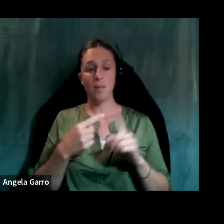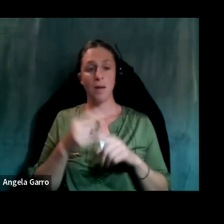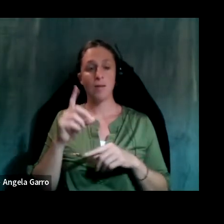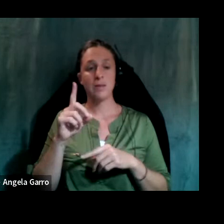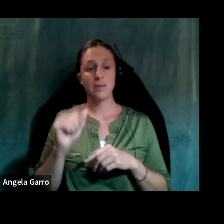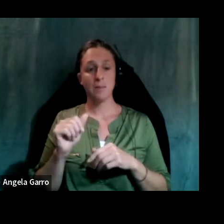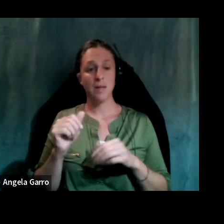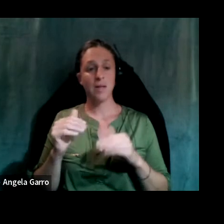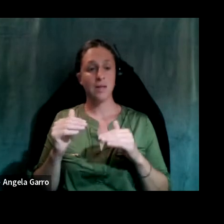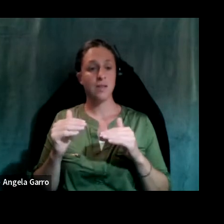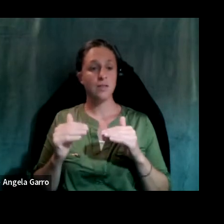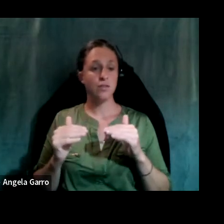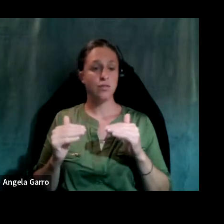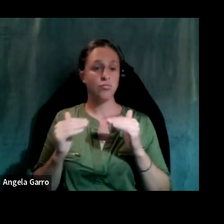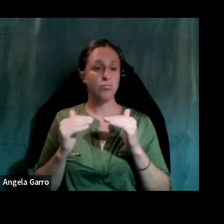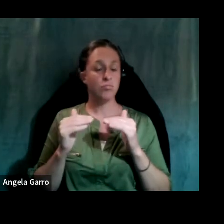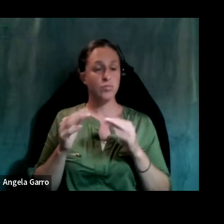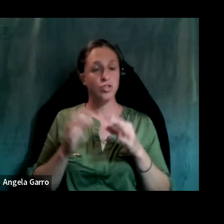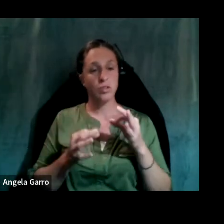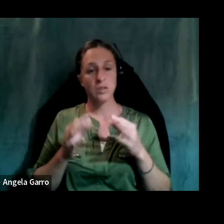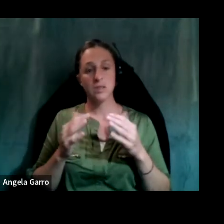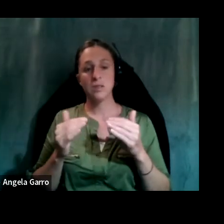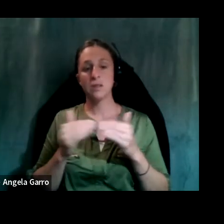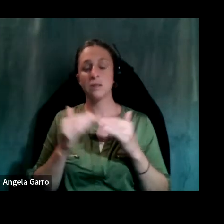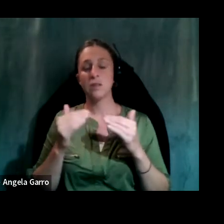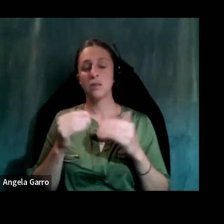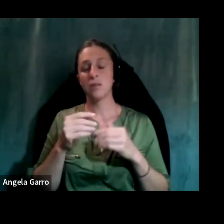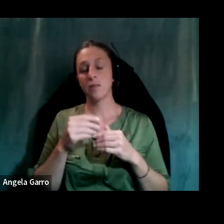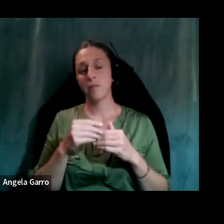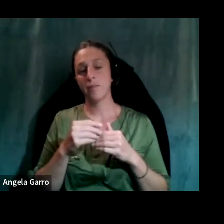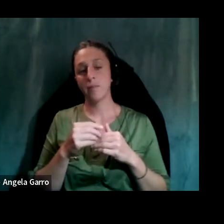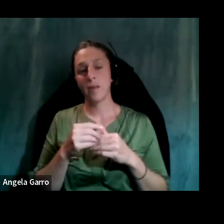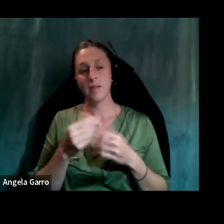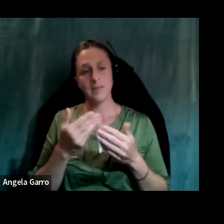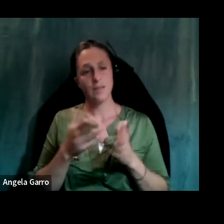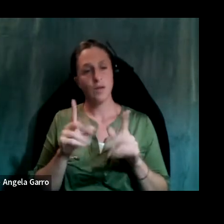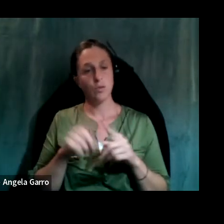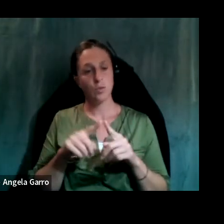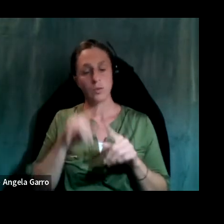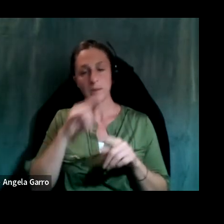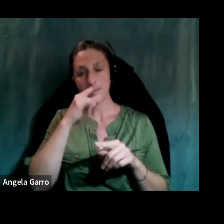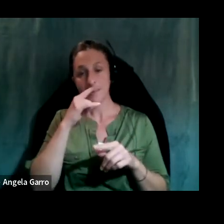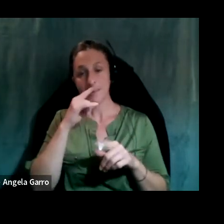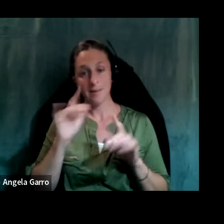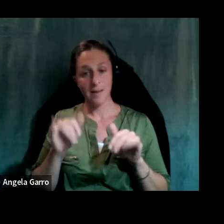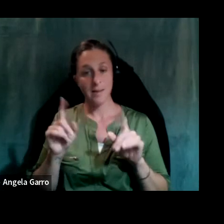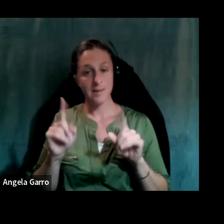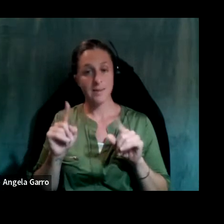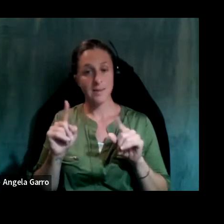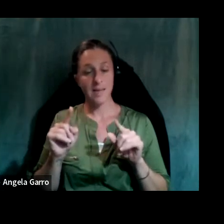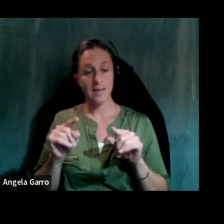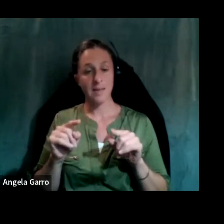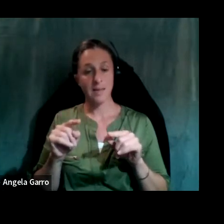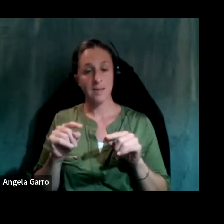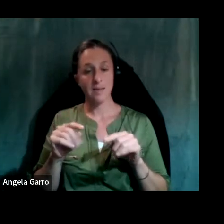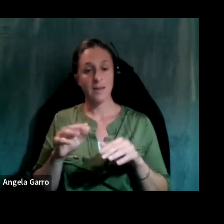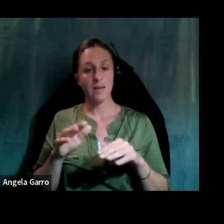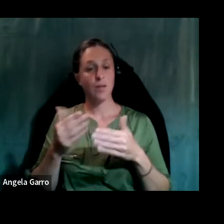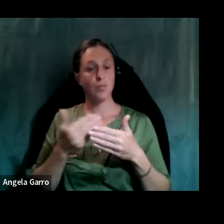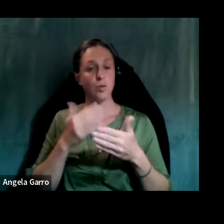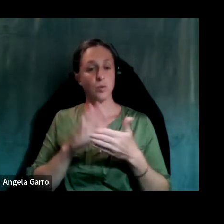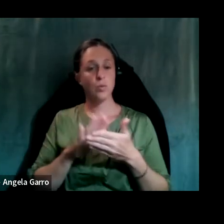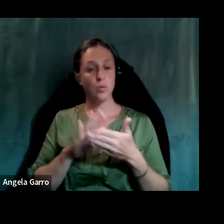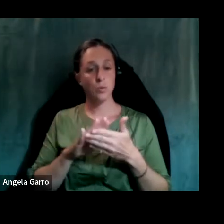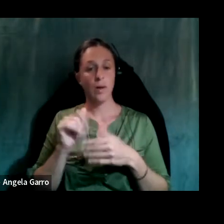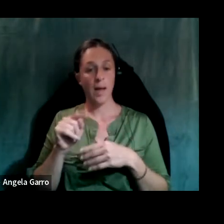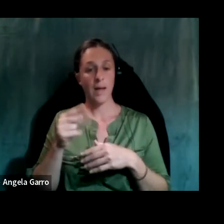and disability just in general to the kids that are attending the preschool at Hillsdale. And so that was